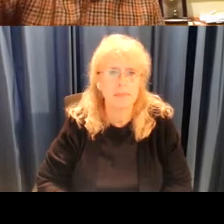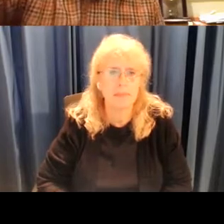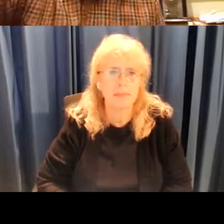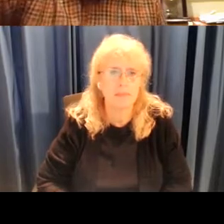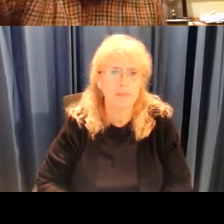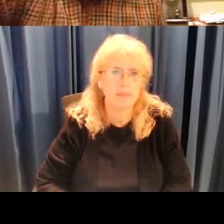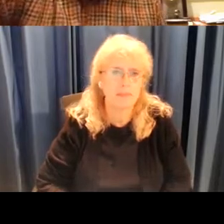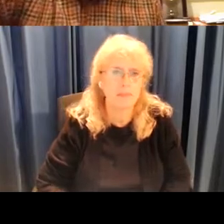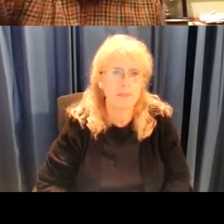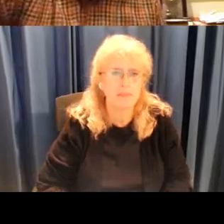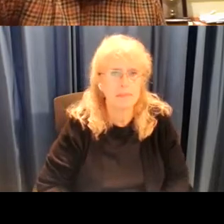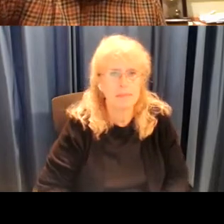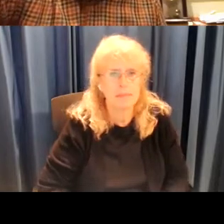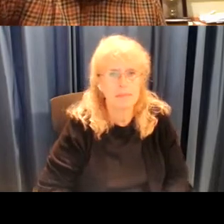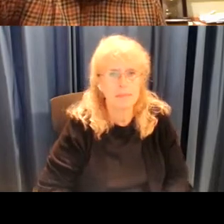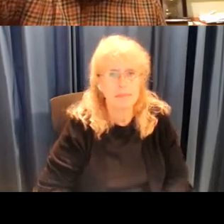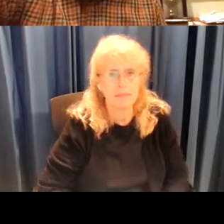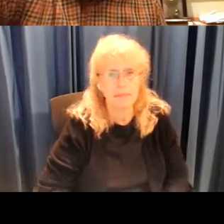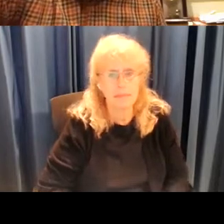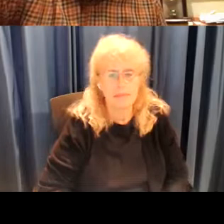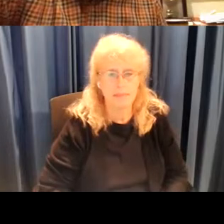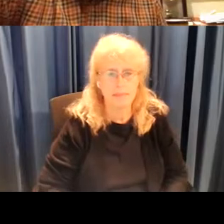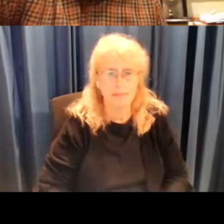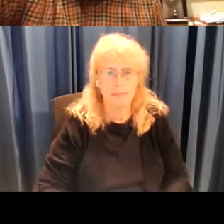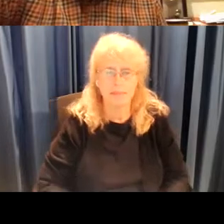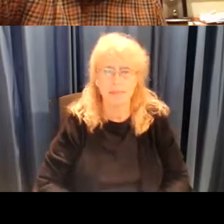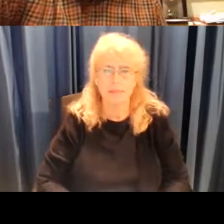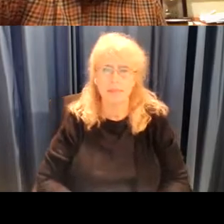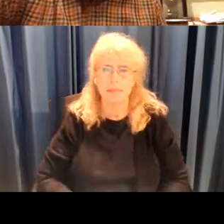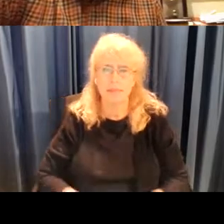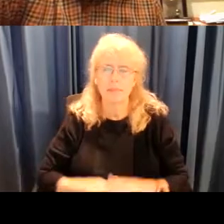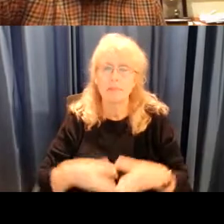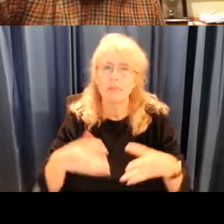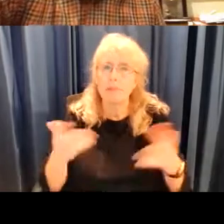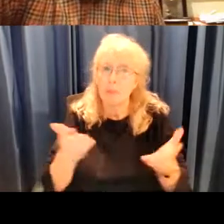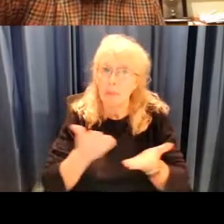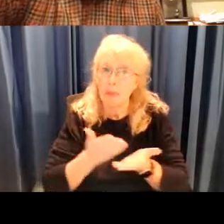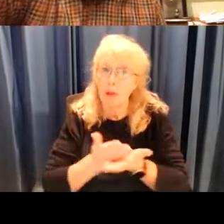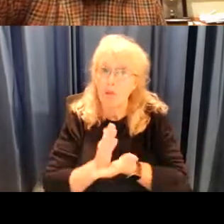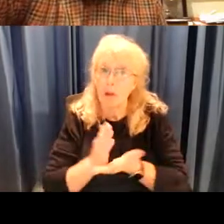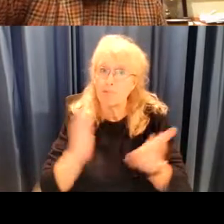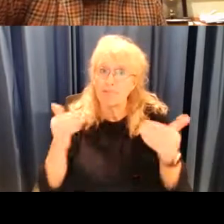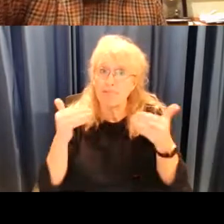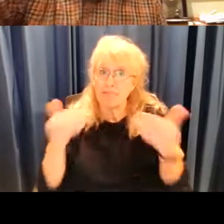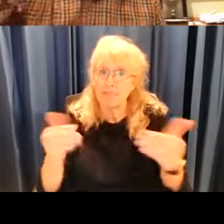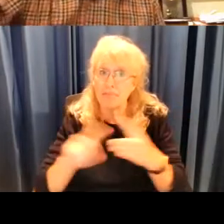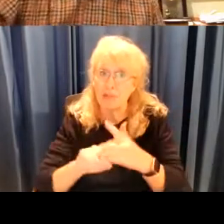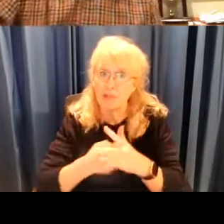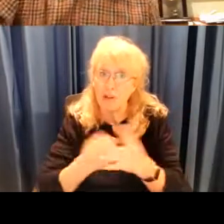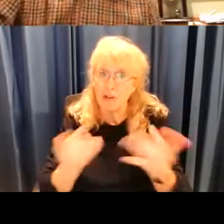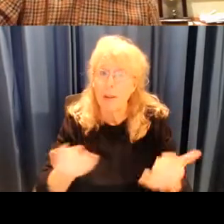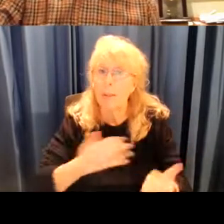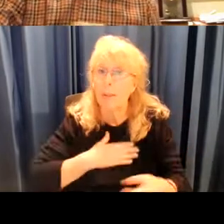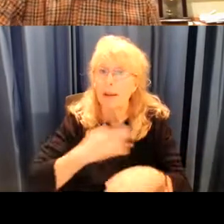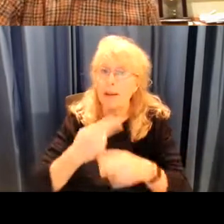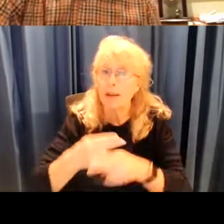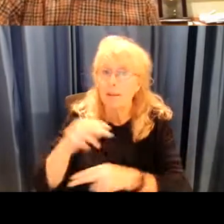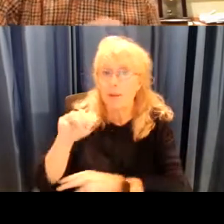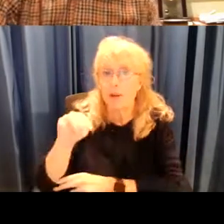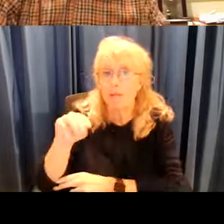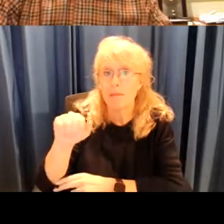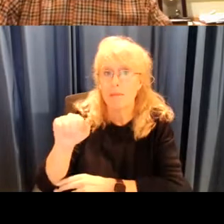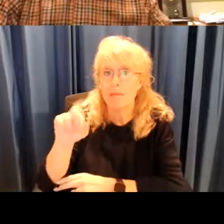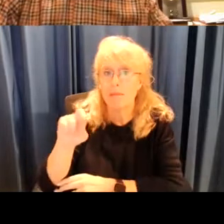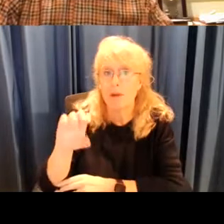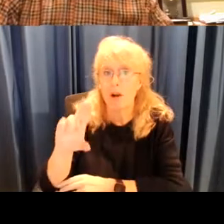All right, I'm going to go ahead and get started. My name is Marcus Ford. I'll be the